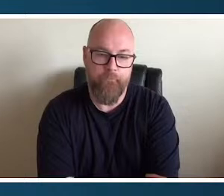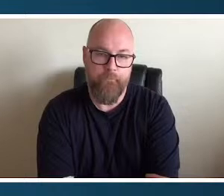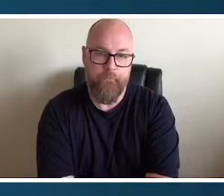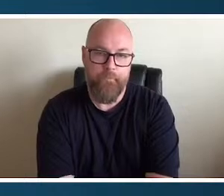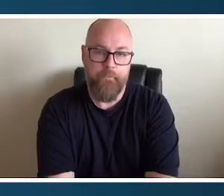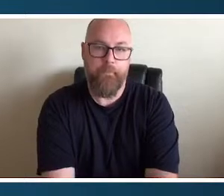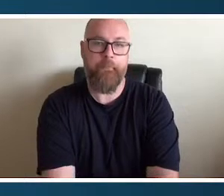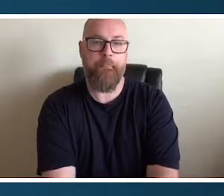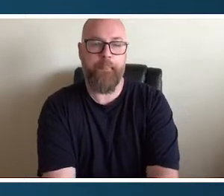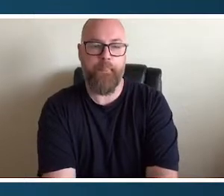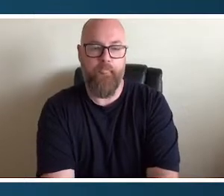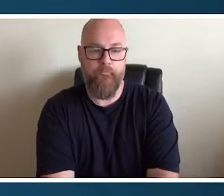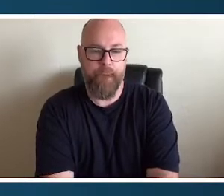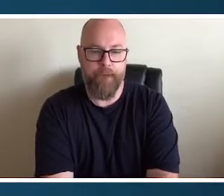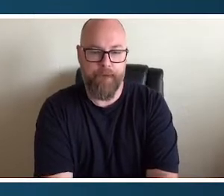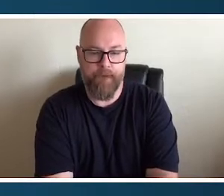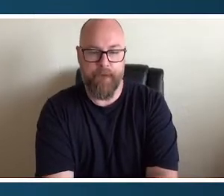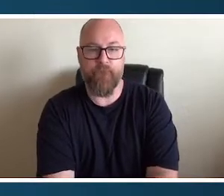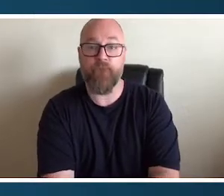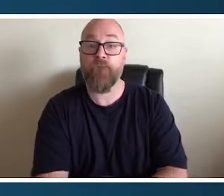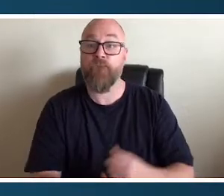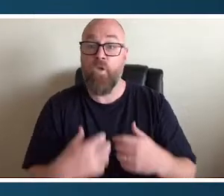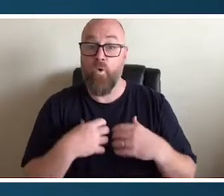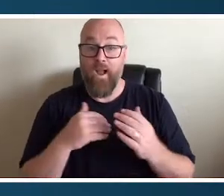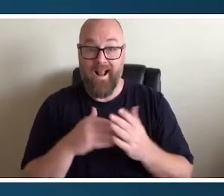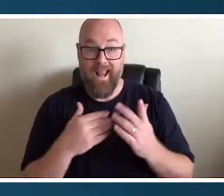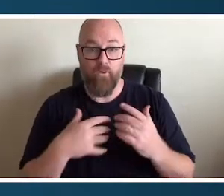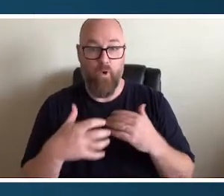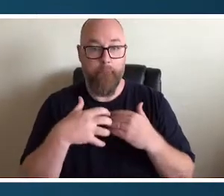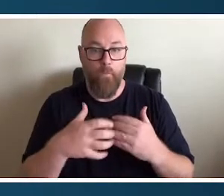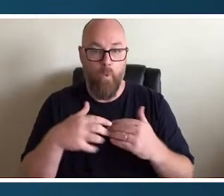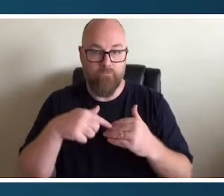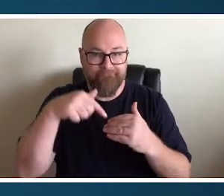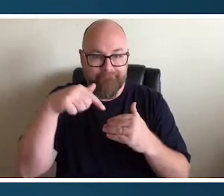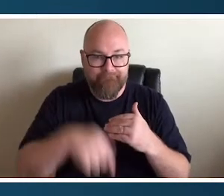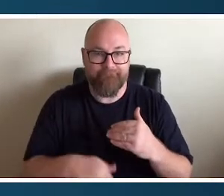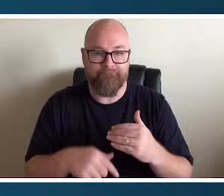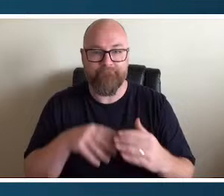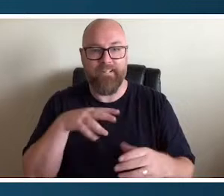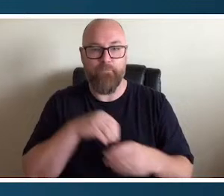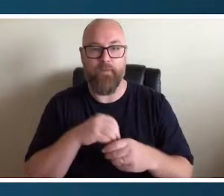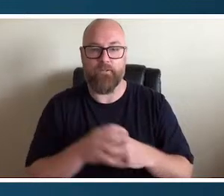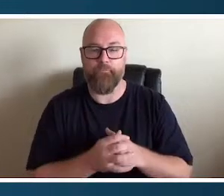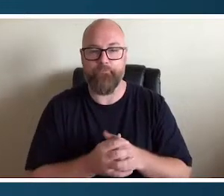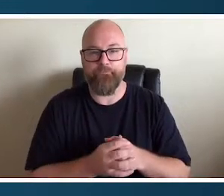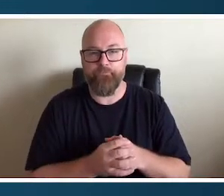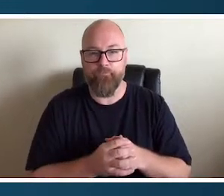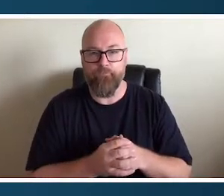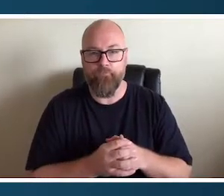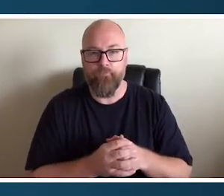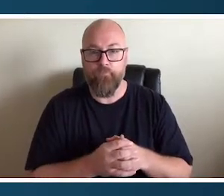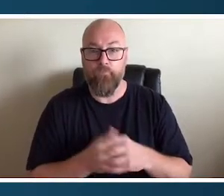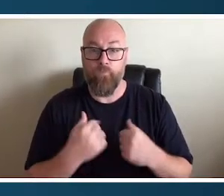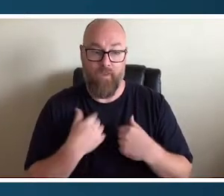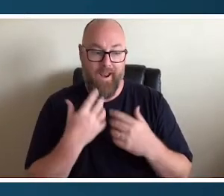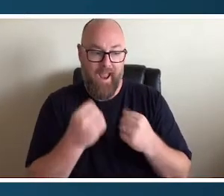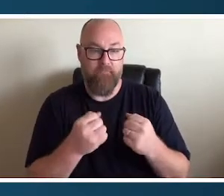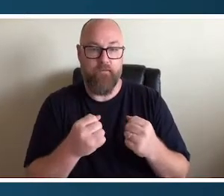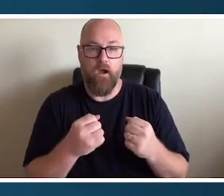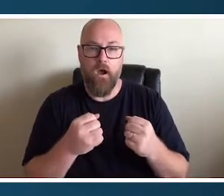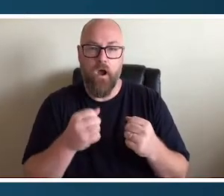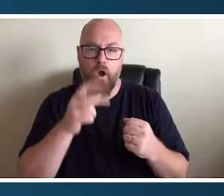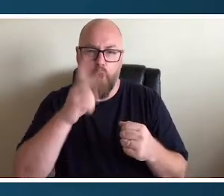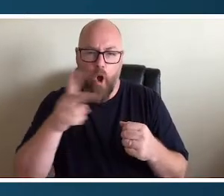Okay, so let me go a bit more into the social impact of these programs. There is a common perception that these